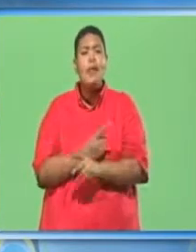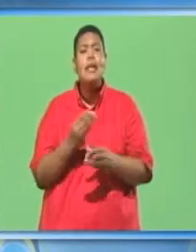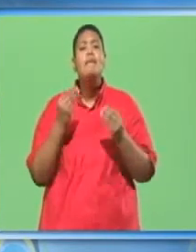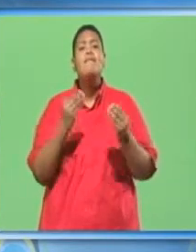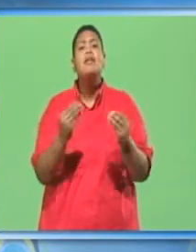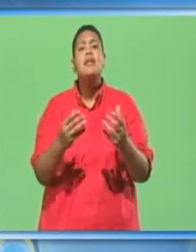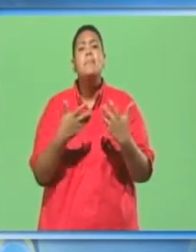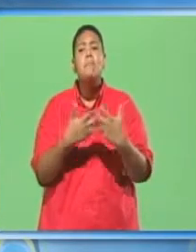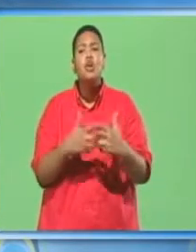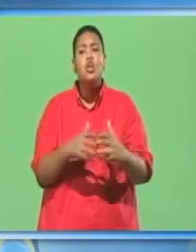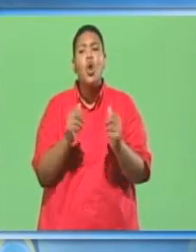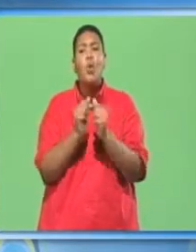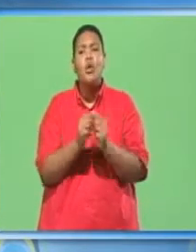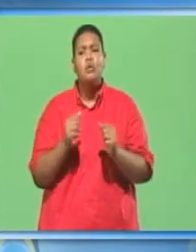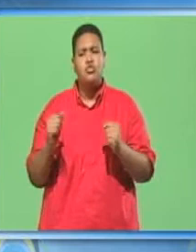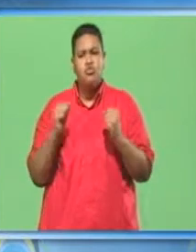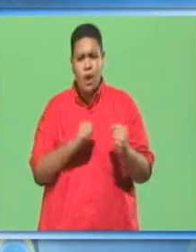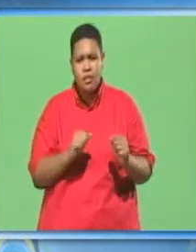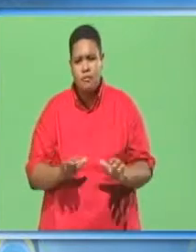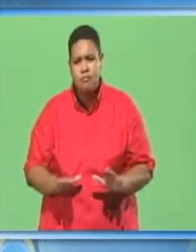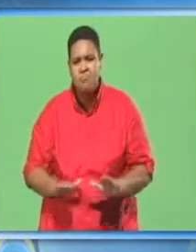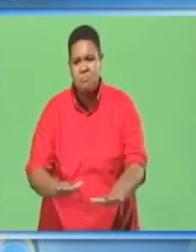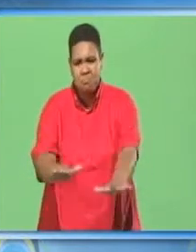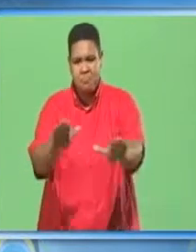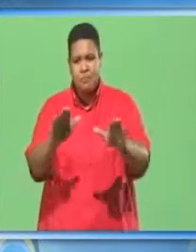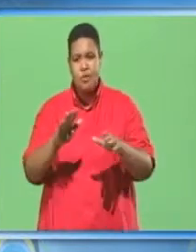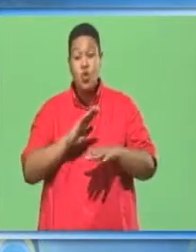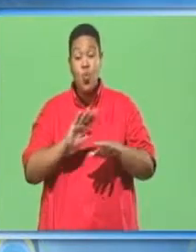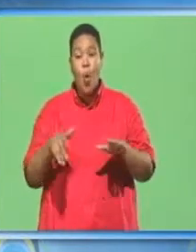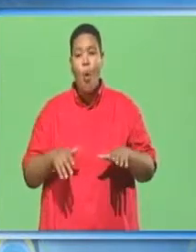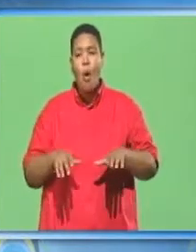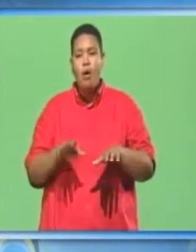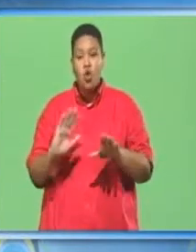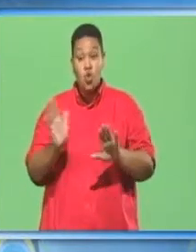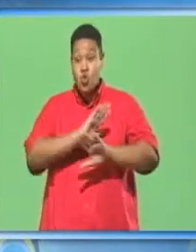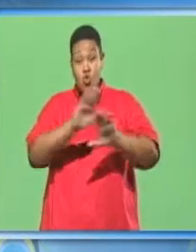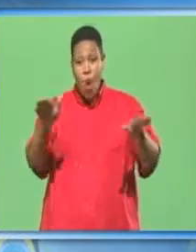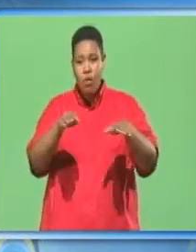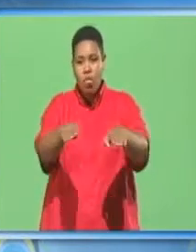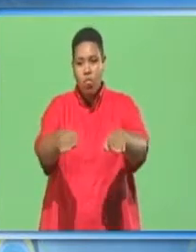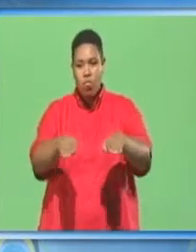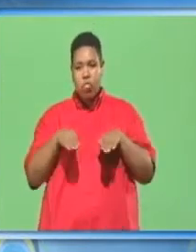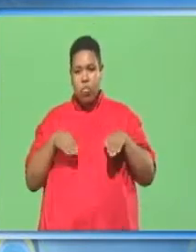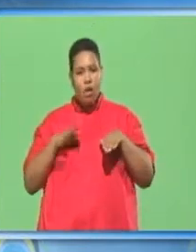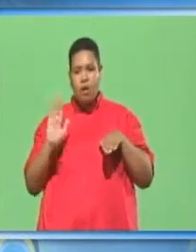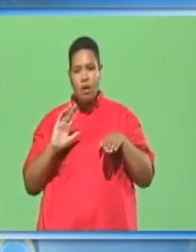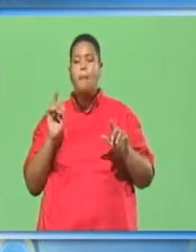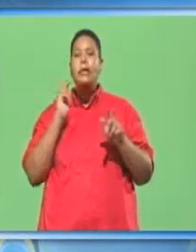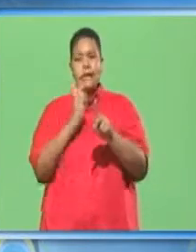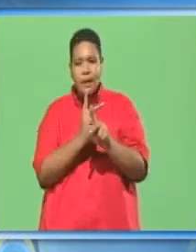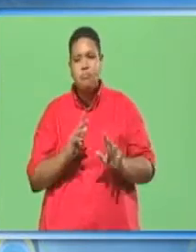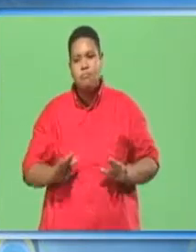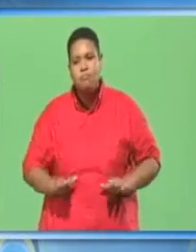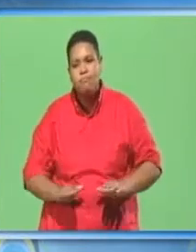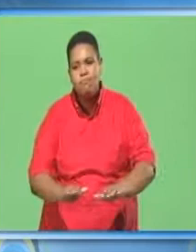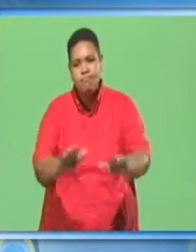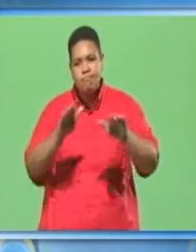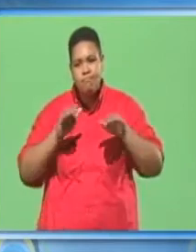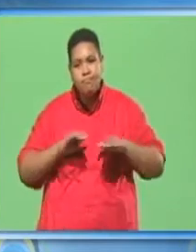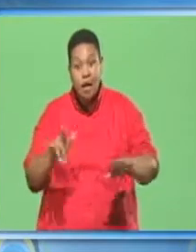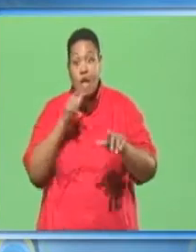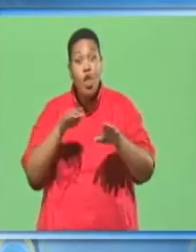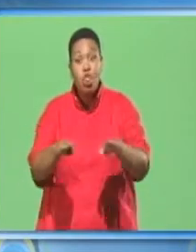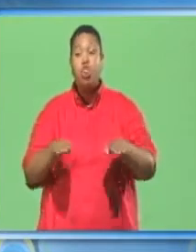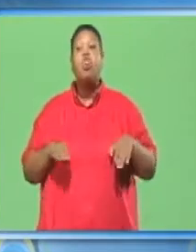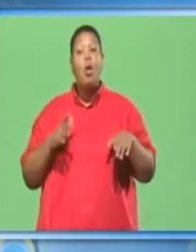saw blade with firmness. Do not try to pull back, twist, or turn the material while being cut, as